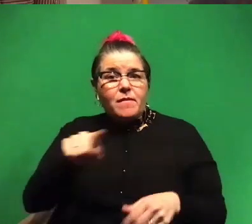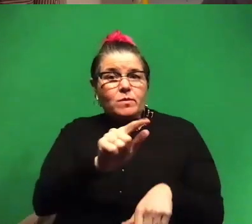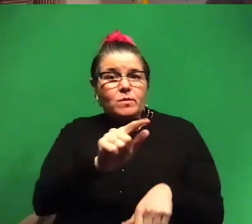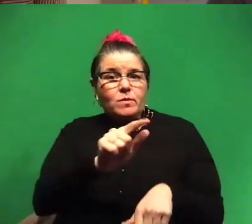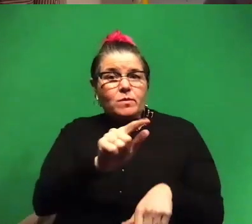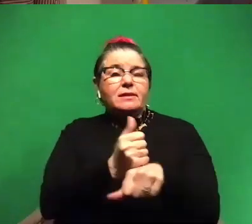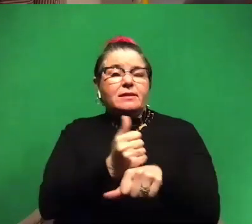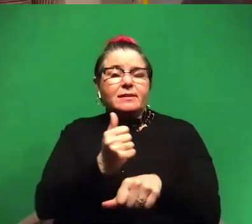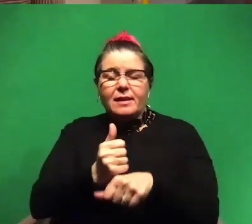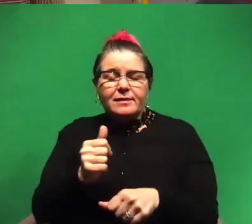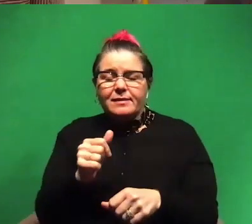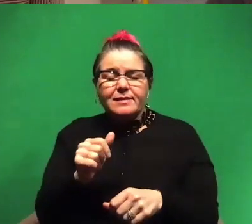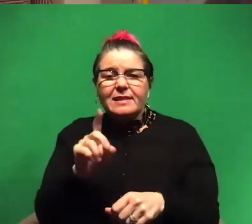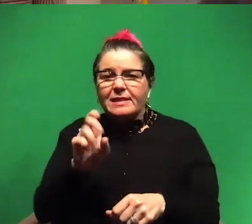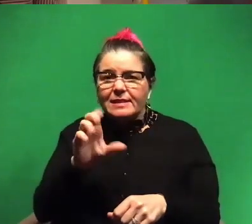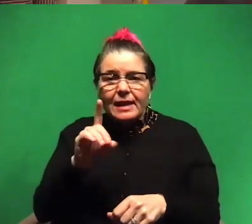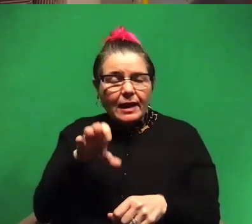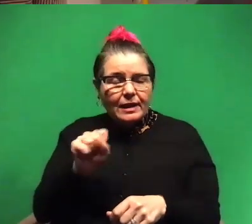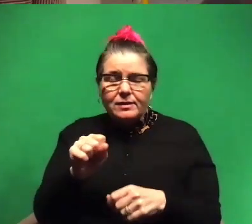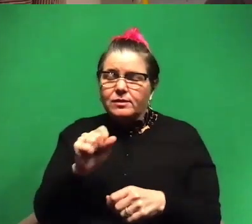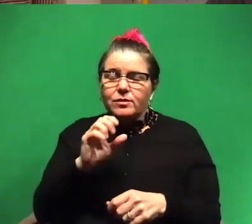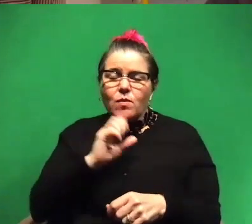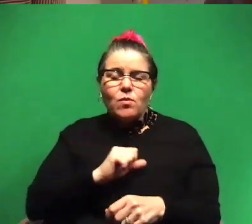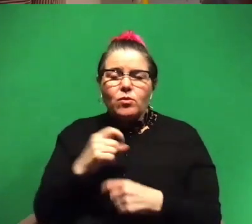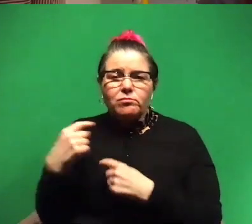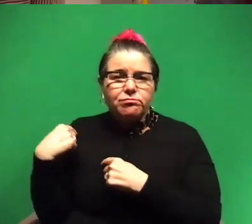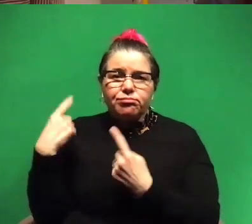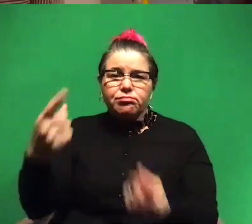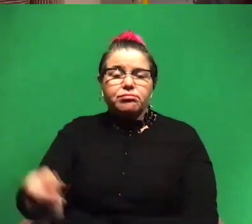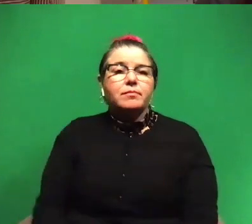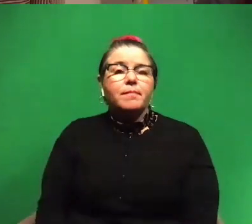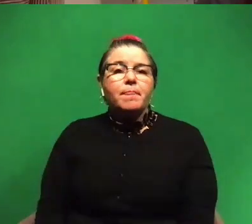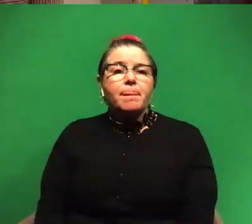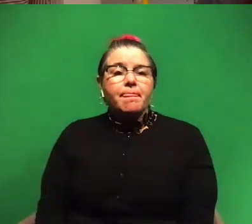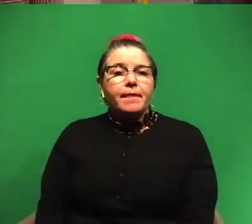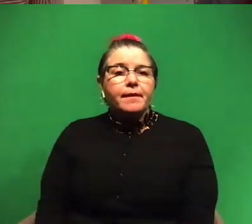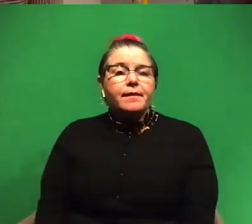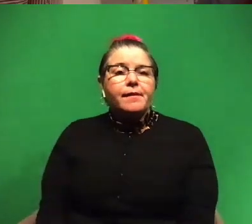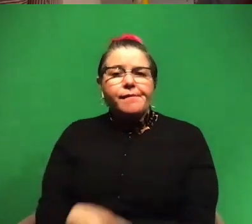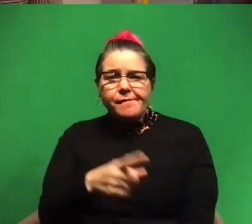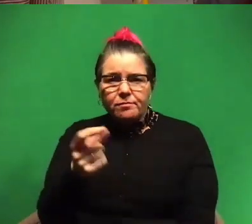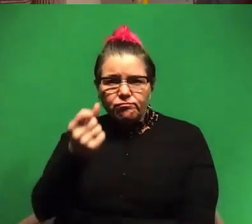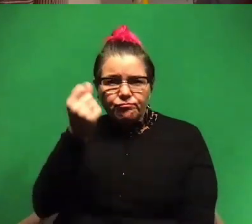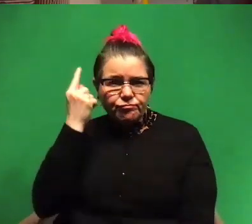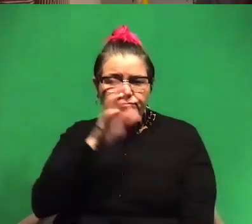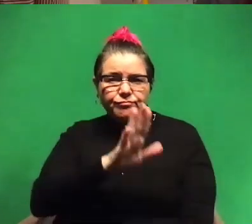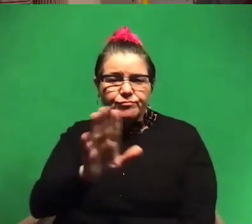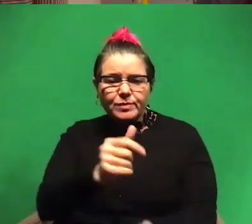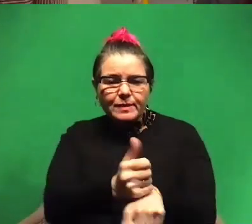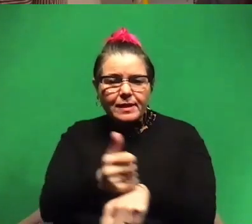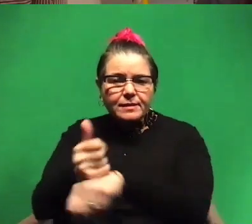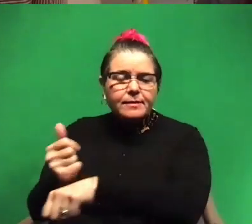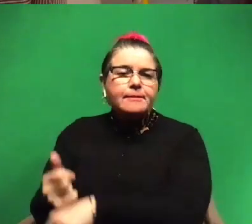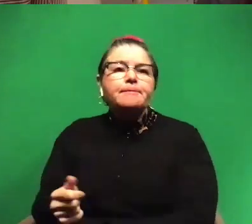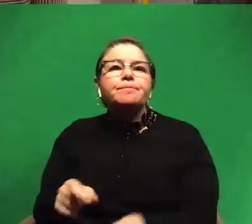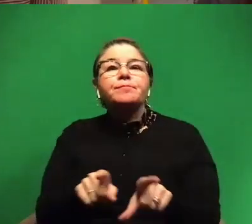are decades old. So they've been there for a really long time, and they understand the sites really well. And they're